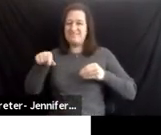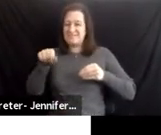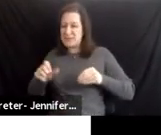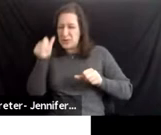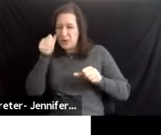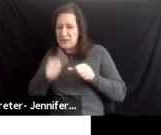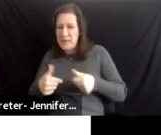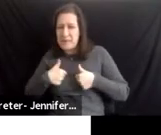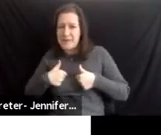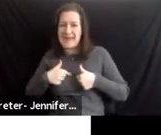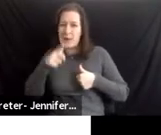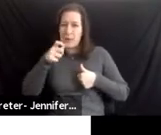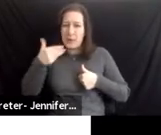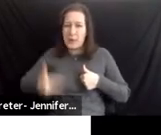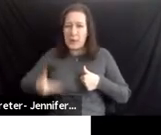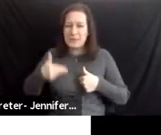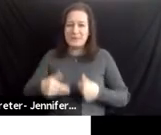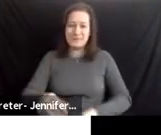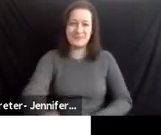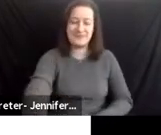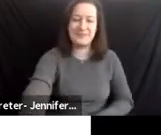what they looked like.